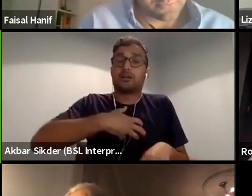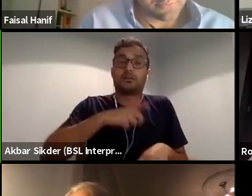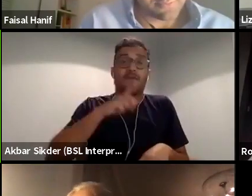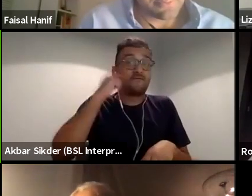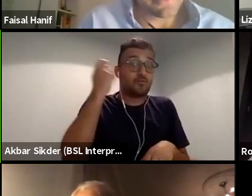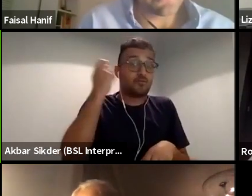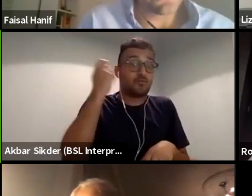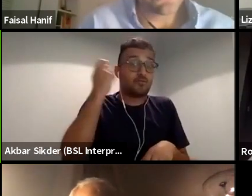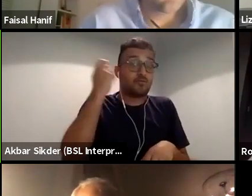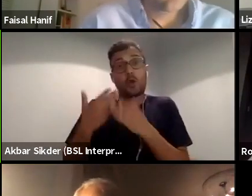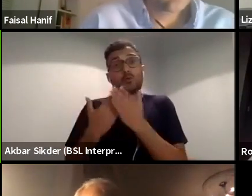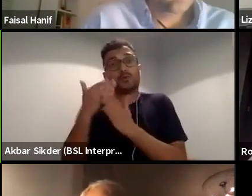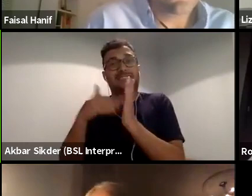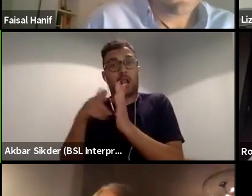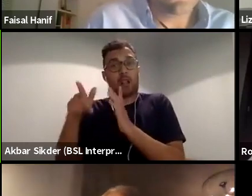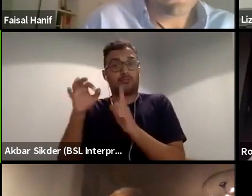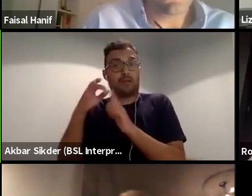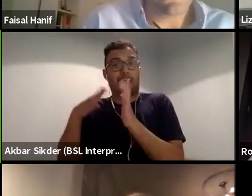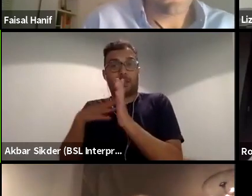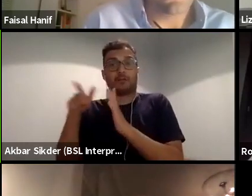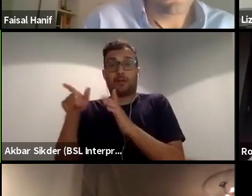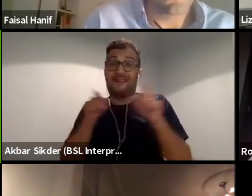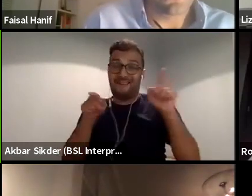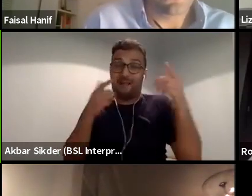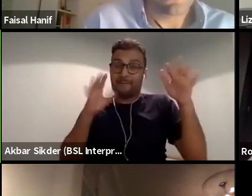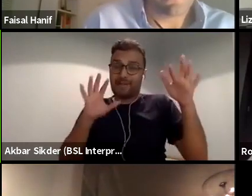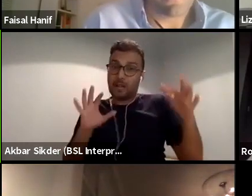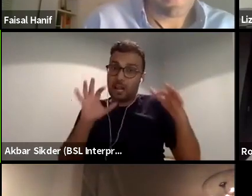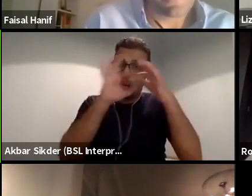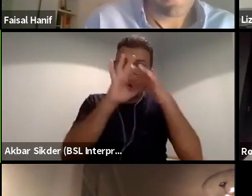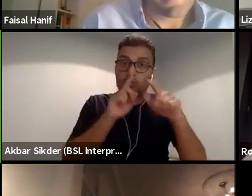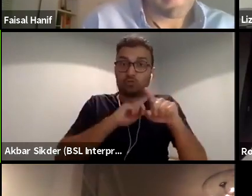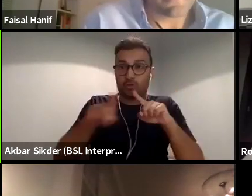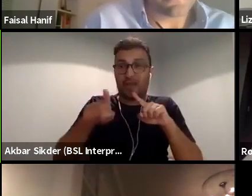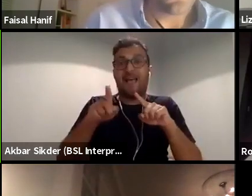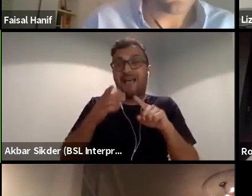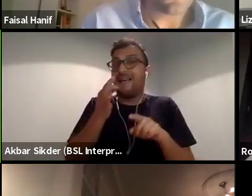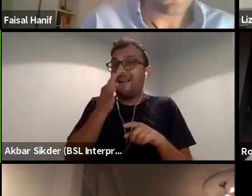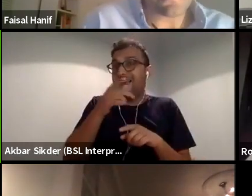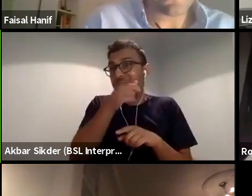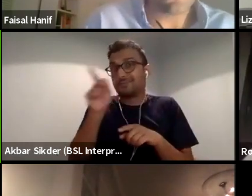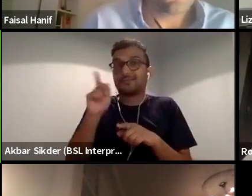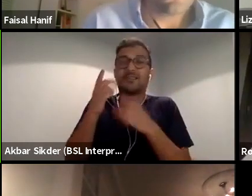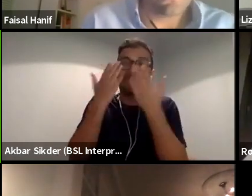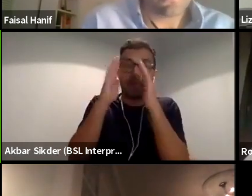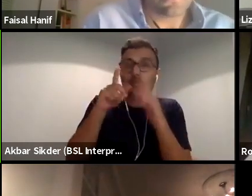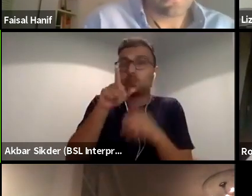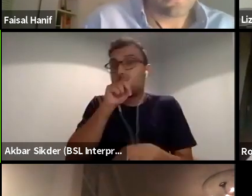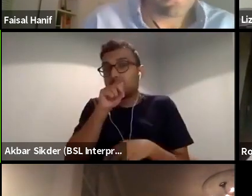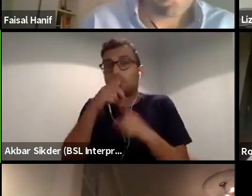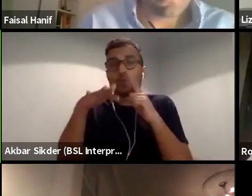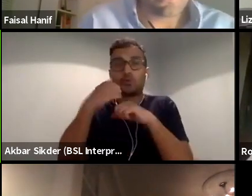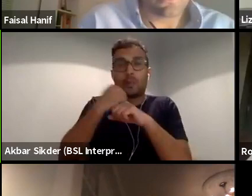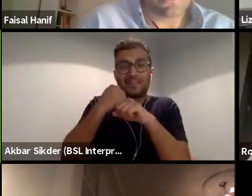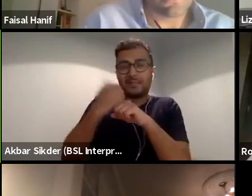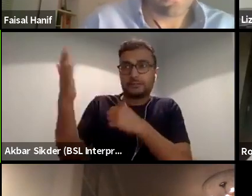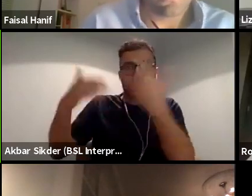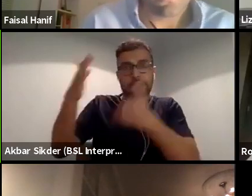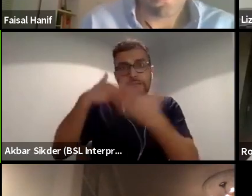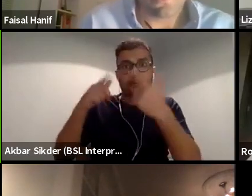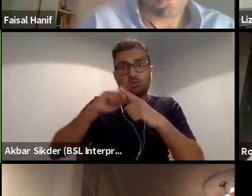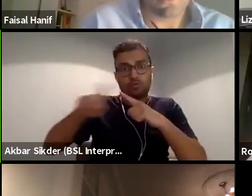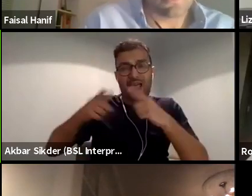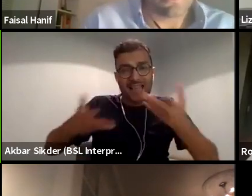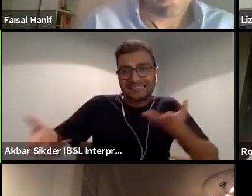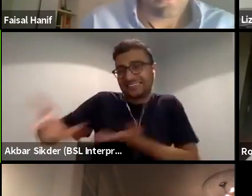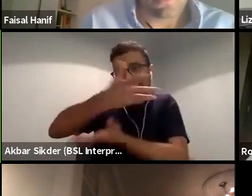the online platforms to join the party in terms of limiting Islamophobic comment. But I must